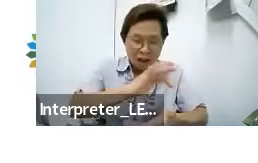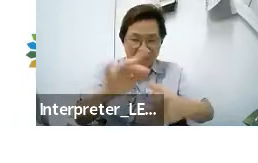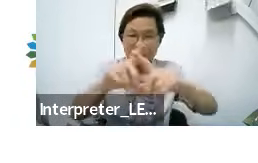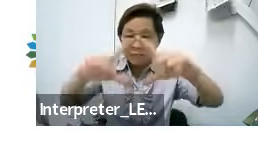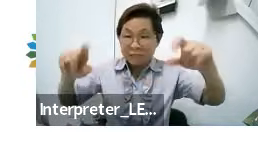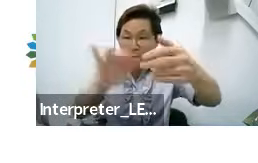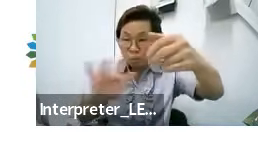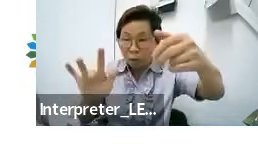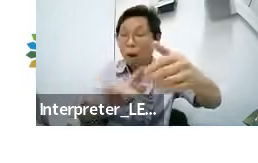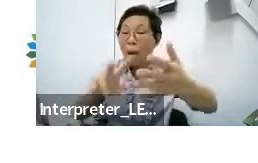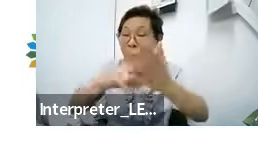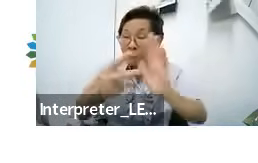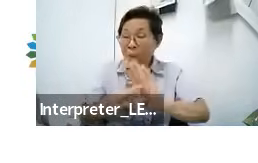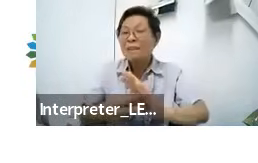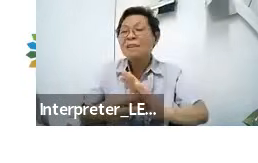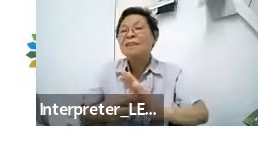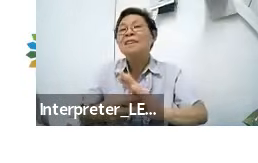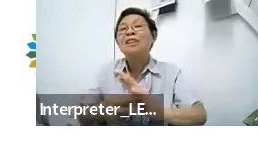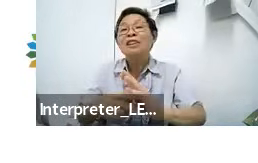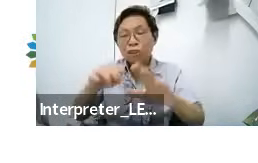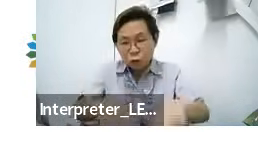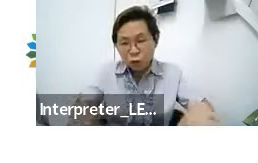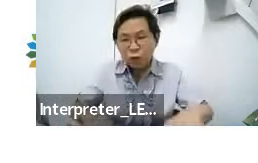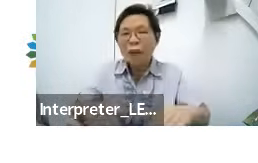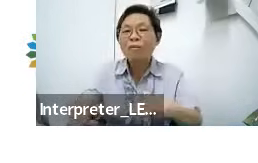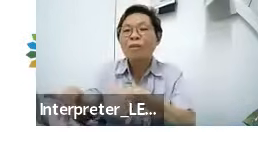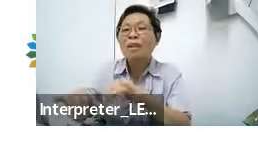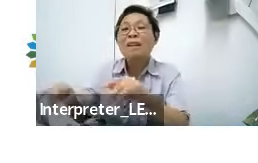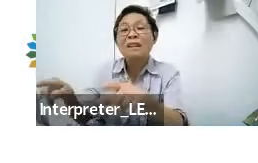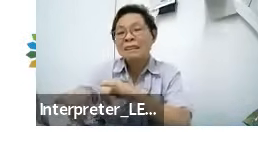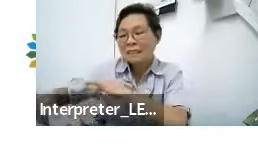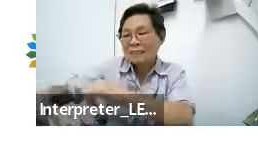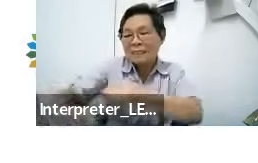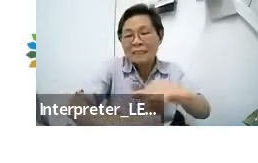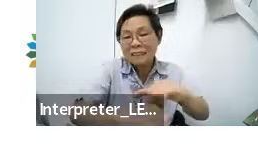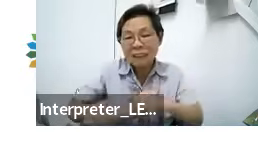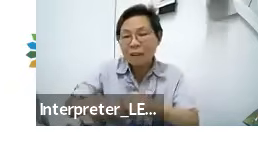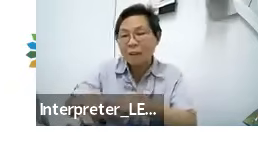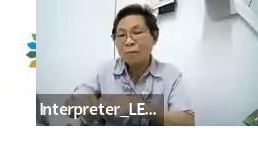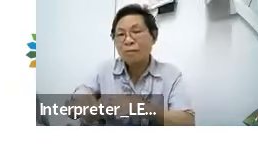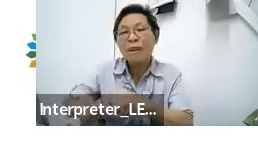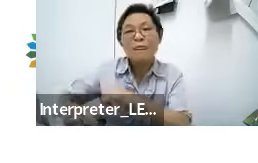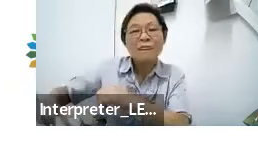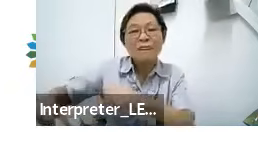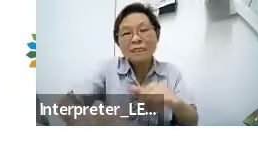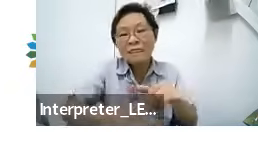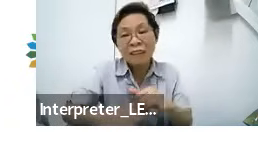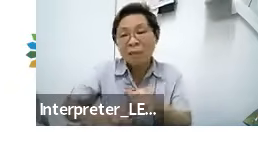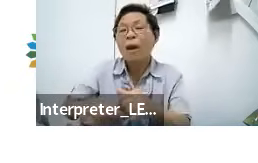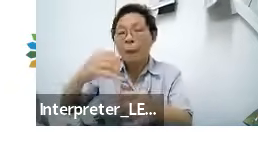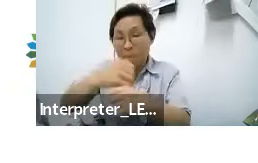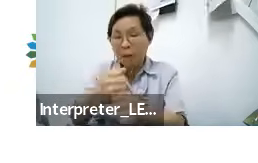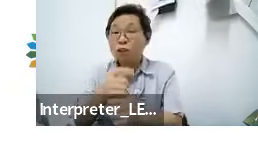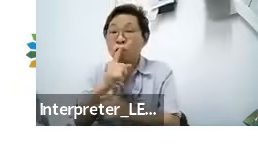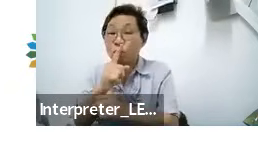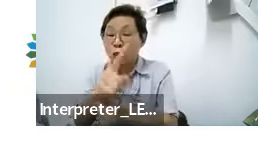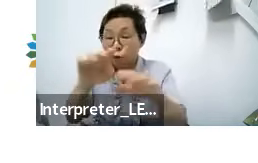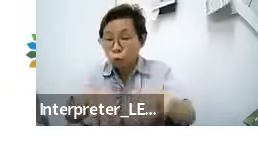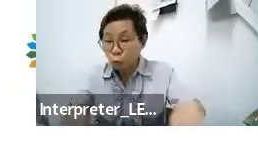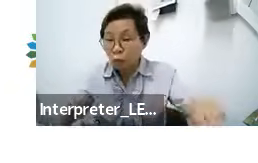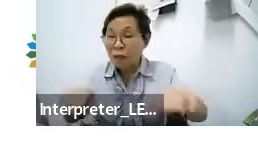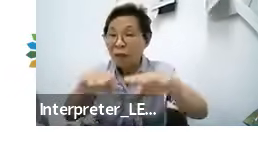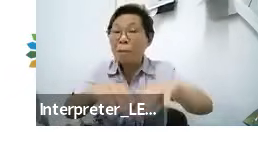have equal access to the learning contents or knowledge. Making sure that students with